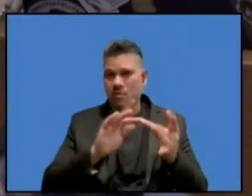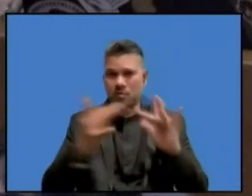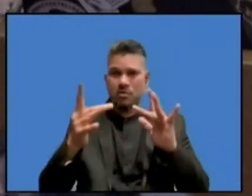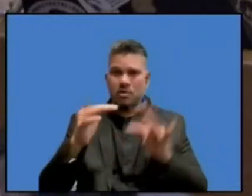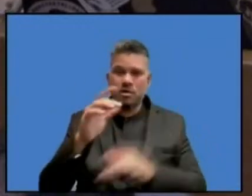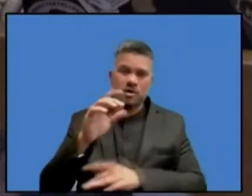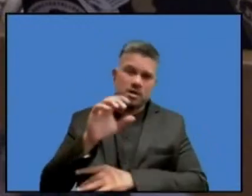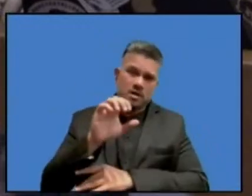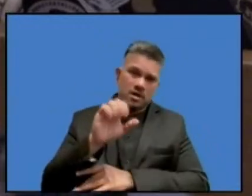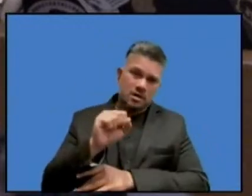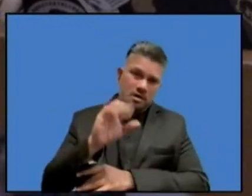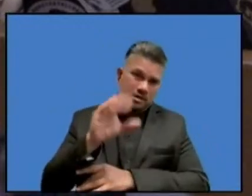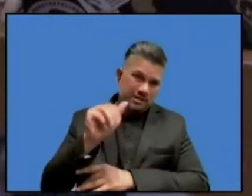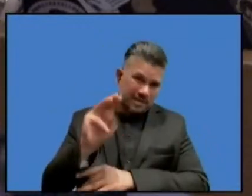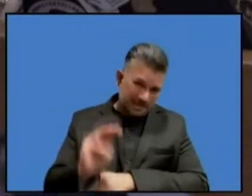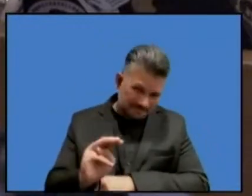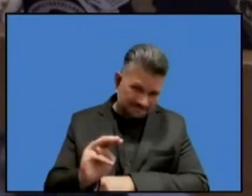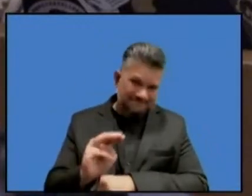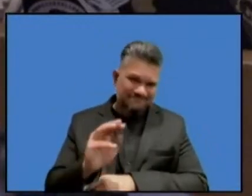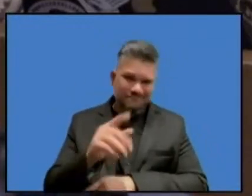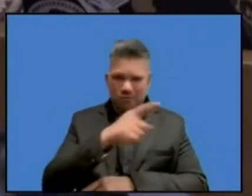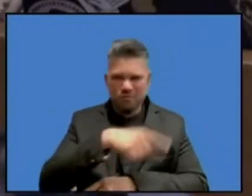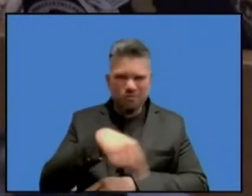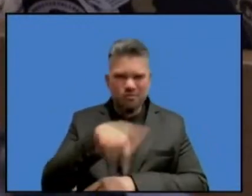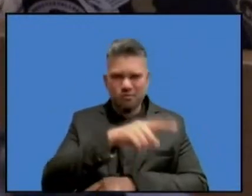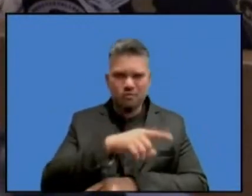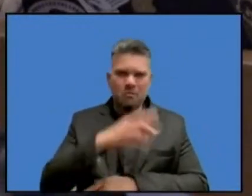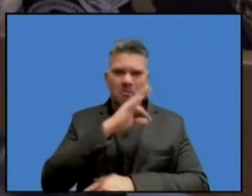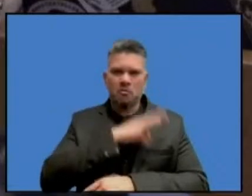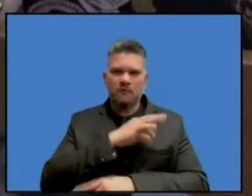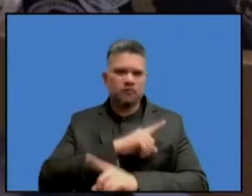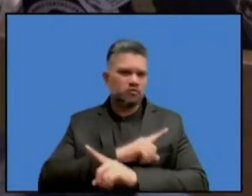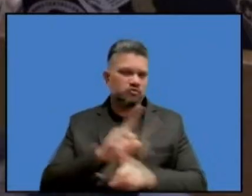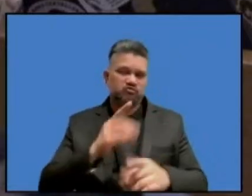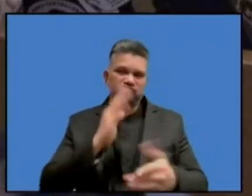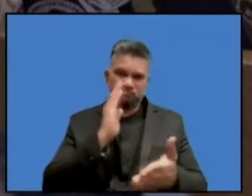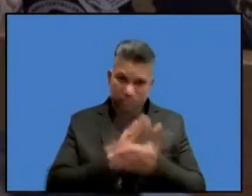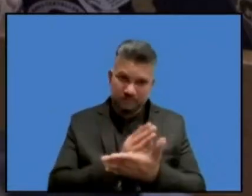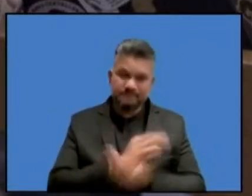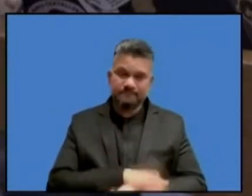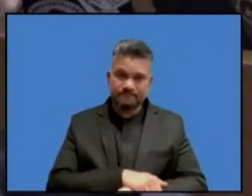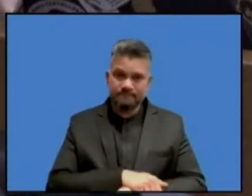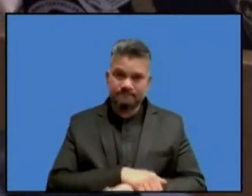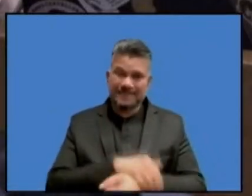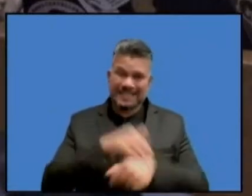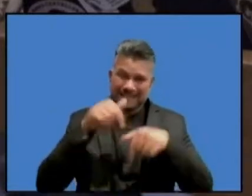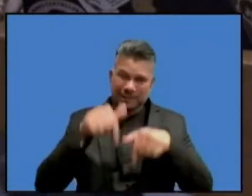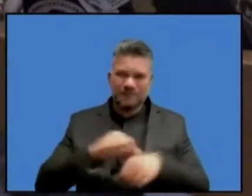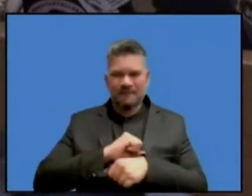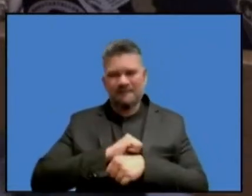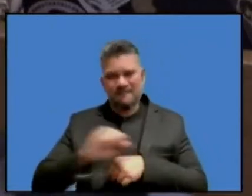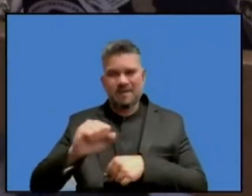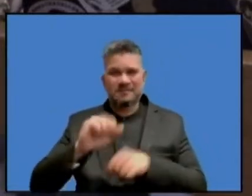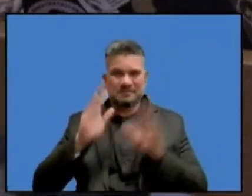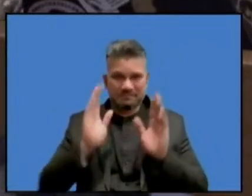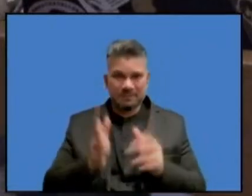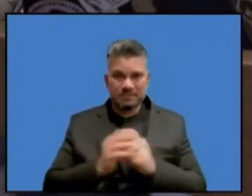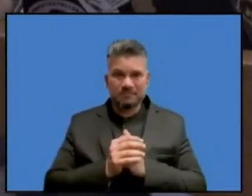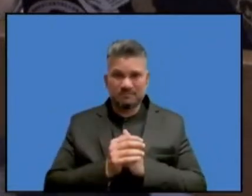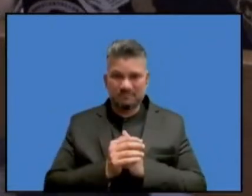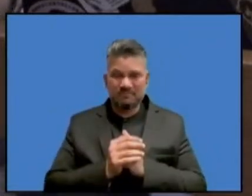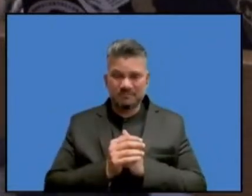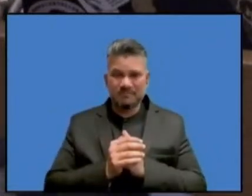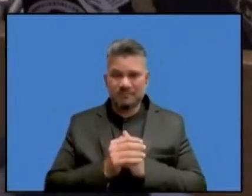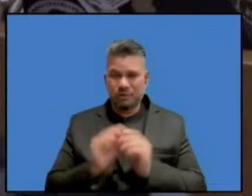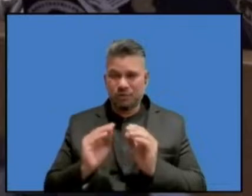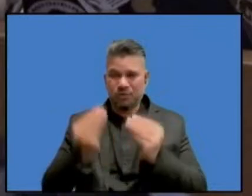profit of the criminal industry. In this urgent situation, that threatens the young